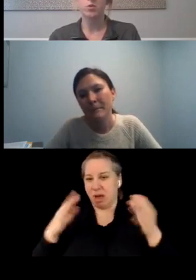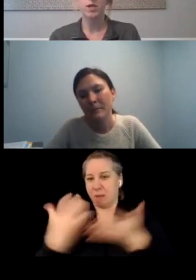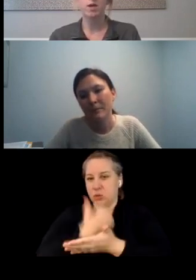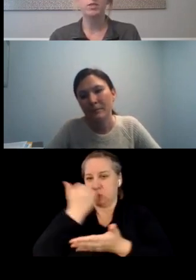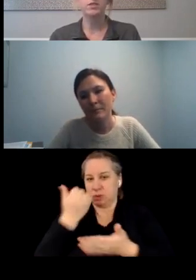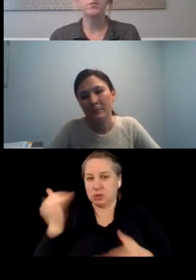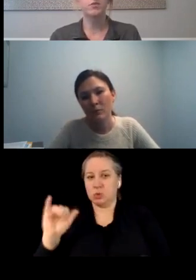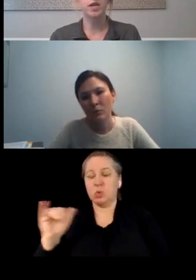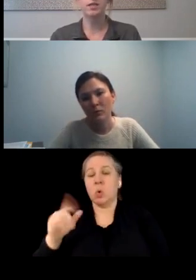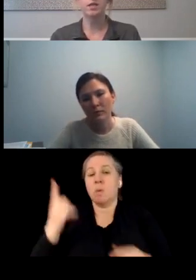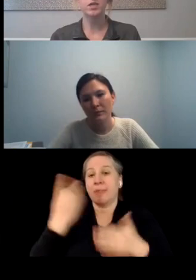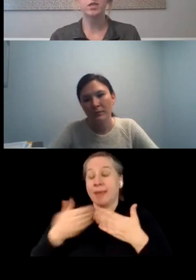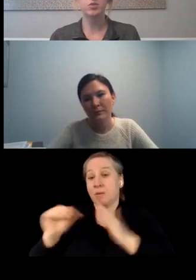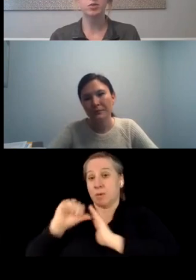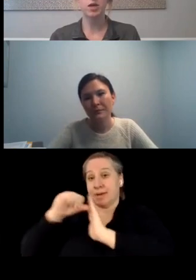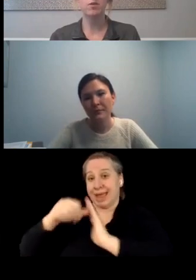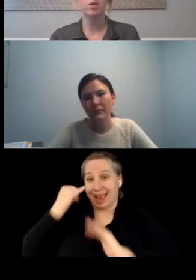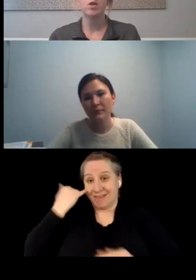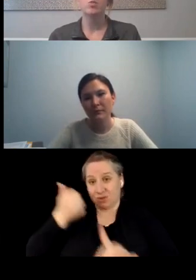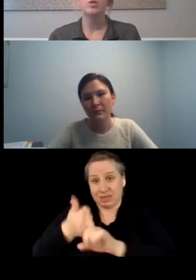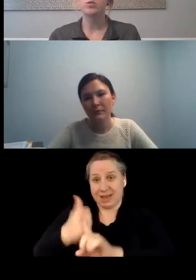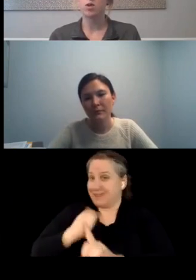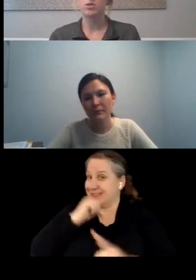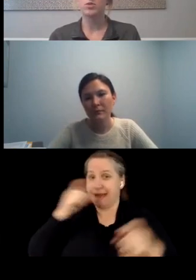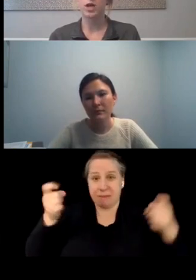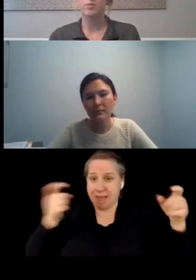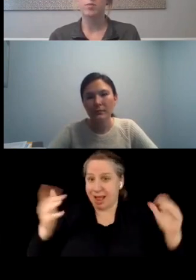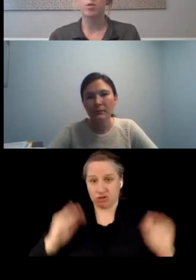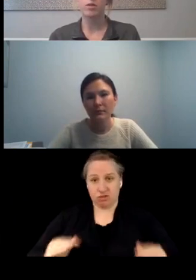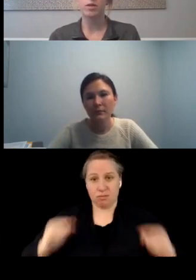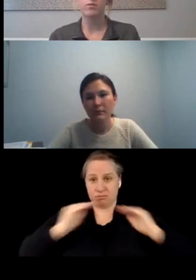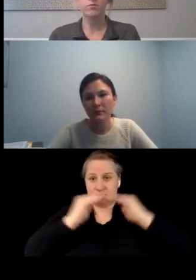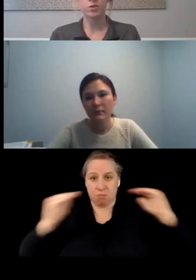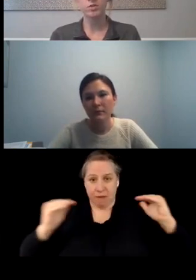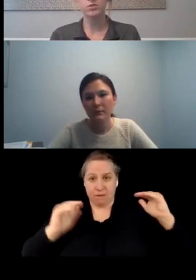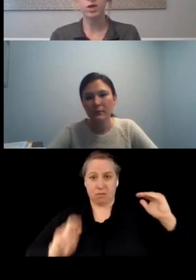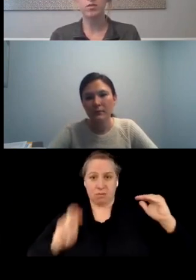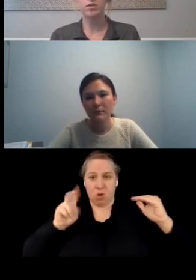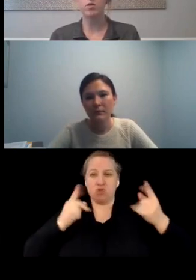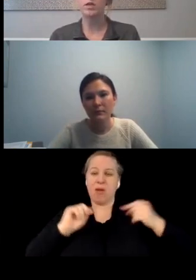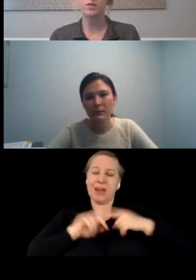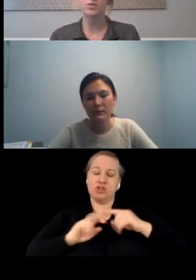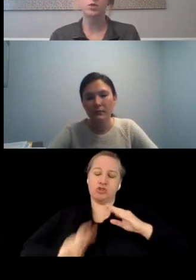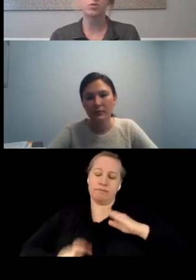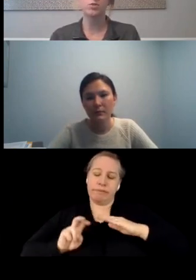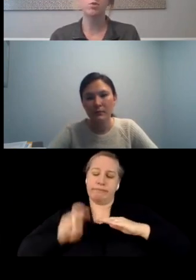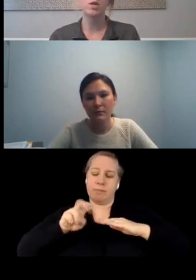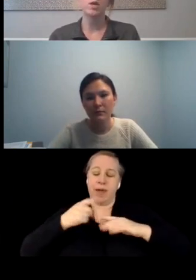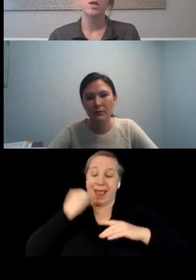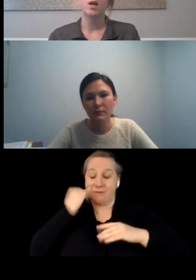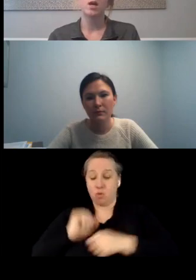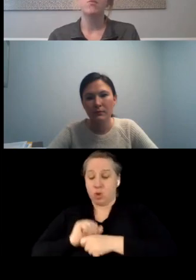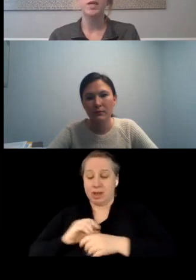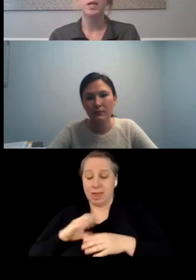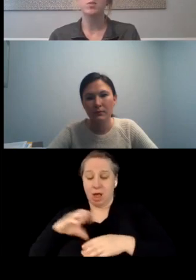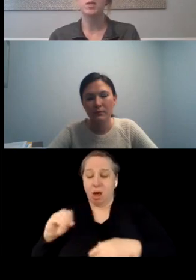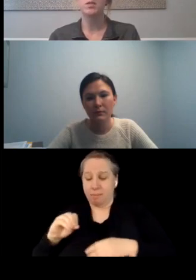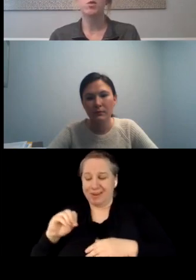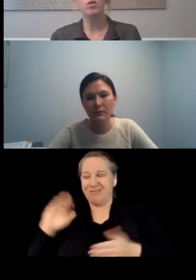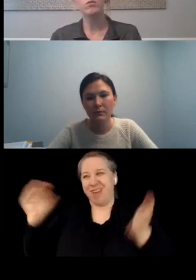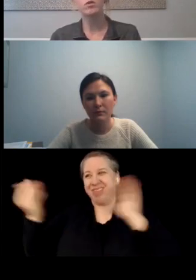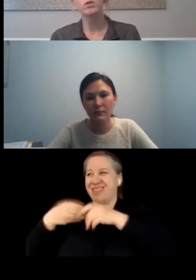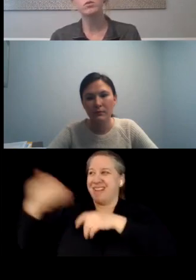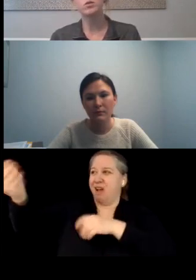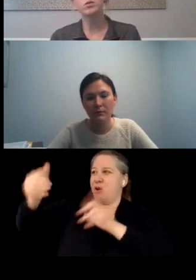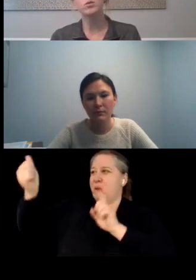thing I wanted to point out is if you're not at that manager level, we do always try to promote within first rather than going external. So if management